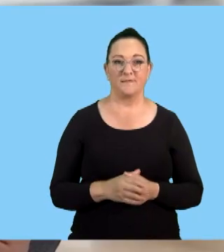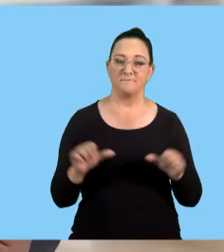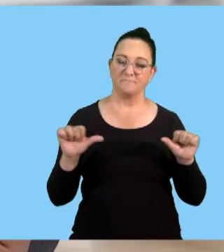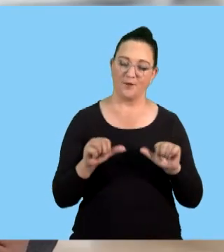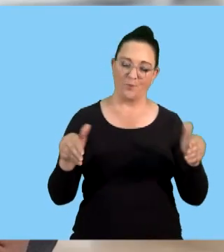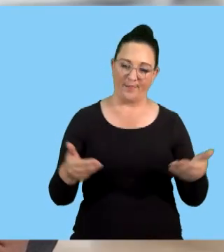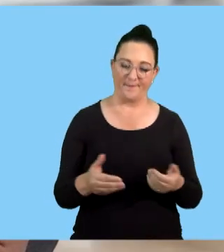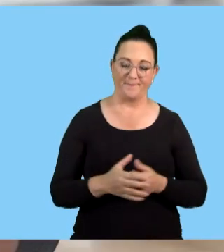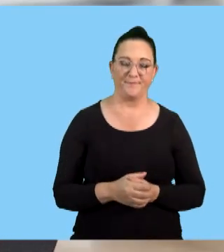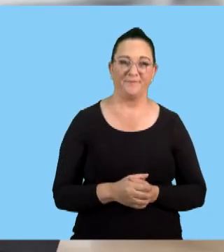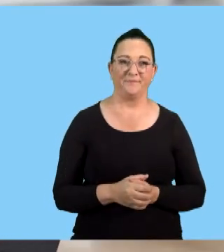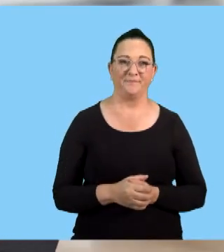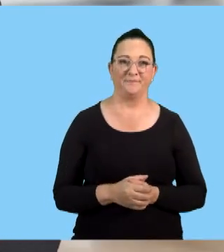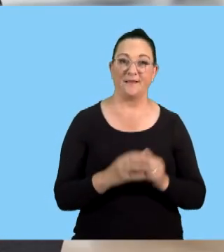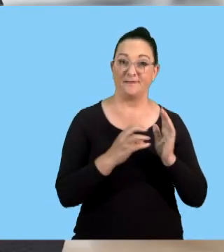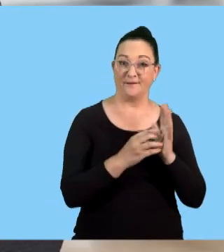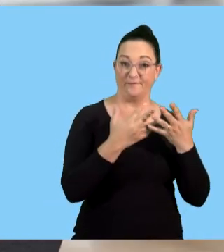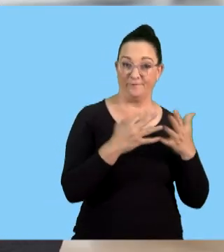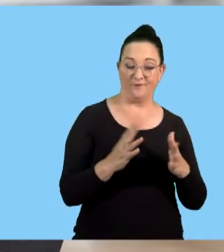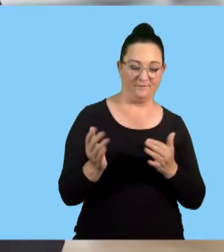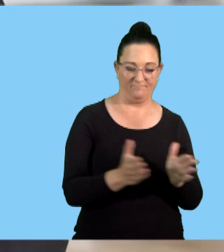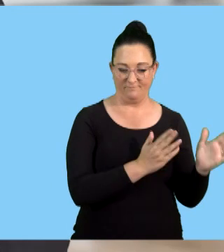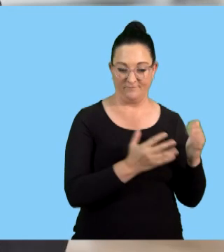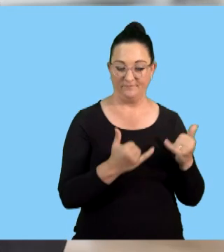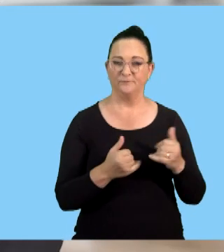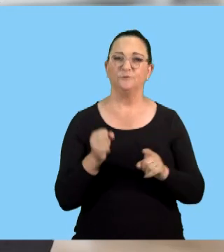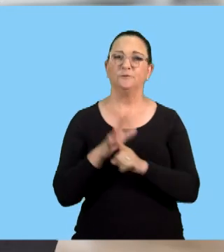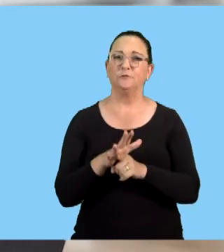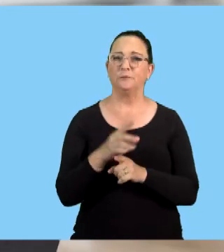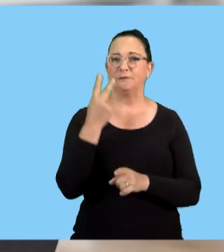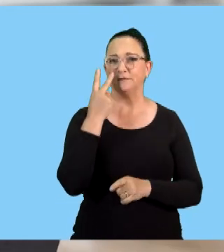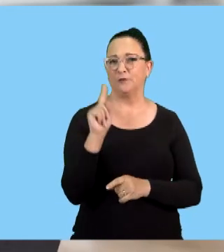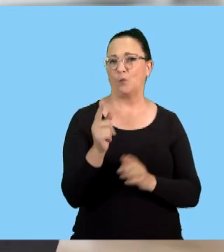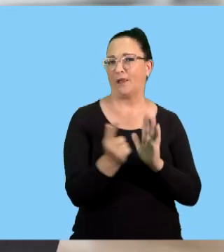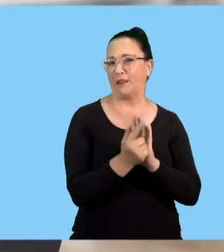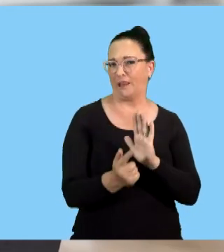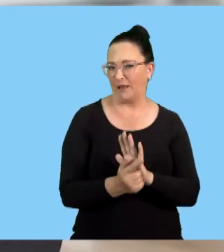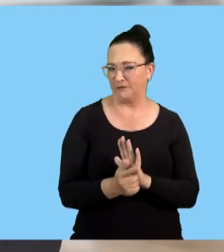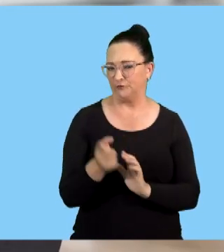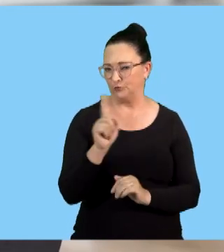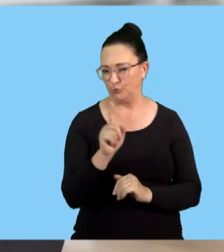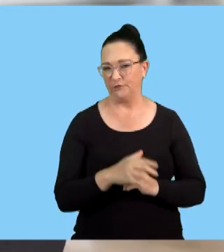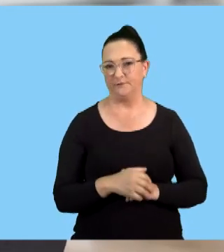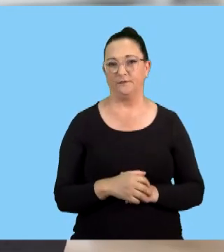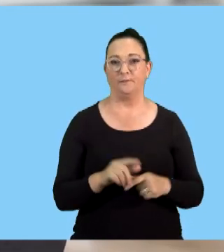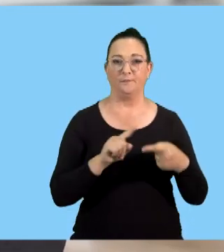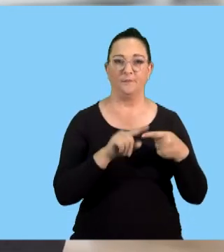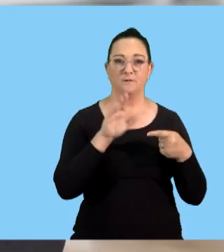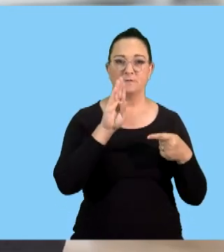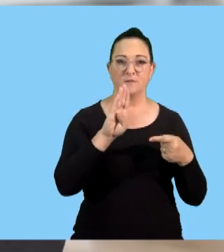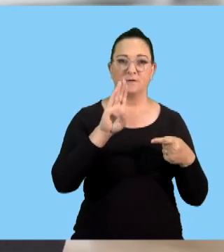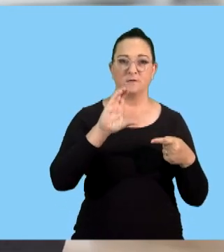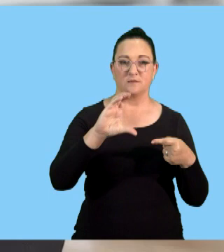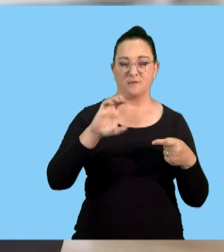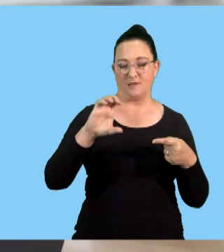Welcome back from an ad break. As mentioned, we are talking about the impact of recent legislation, and for today we'll be focusing on the